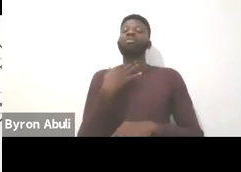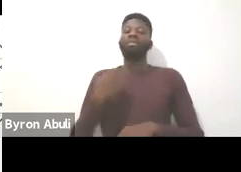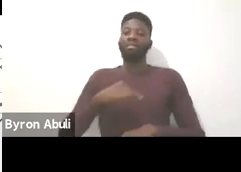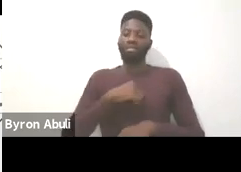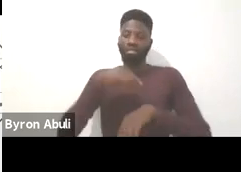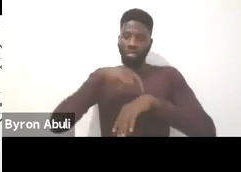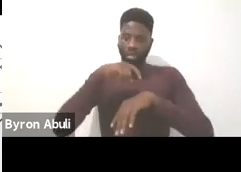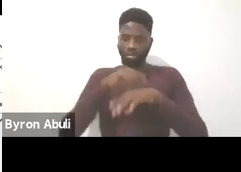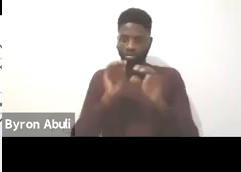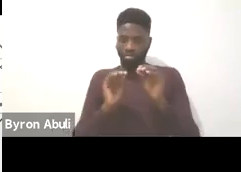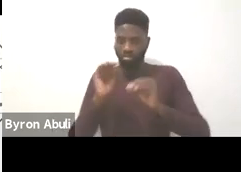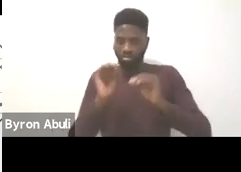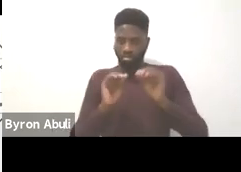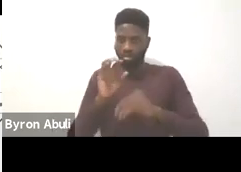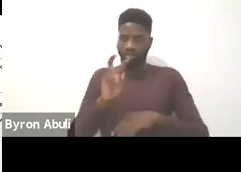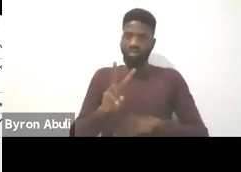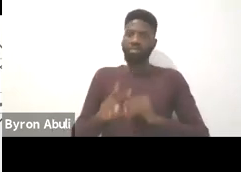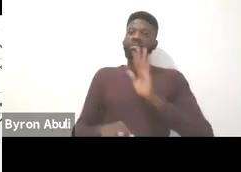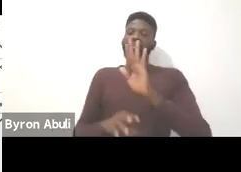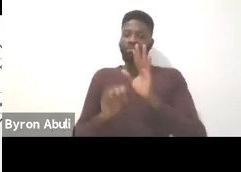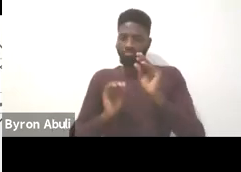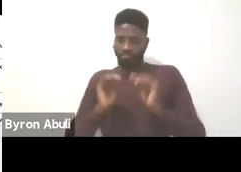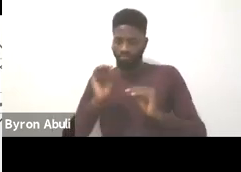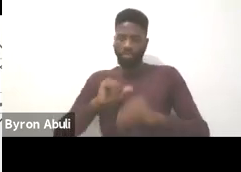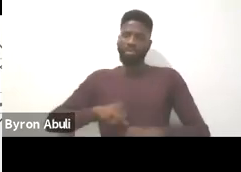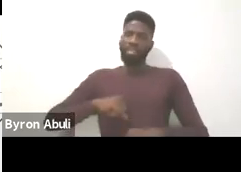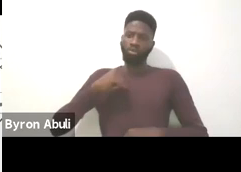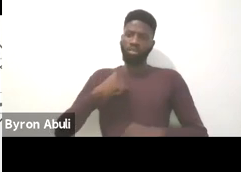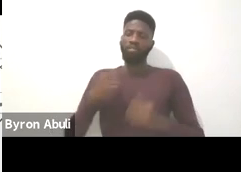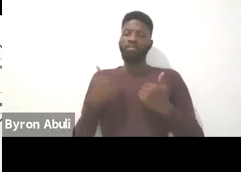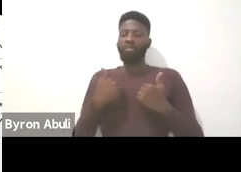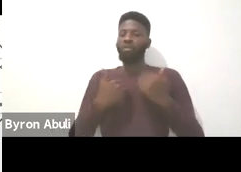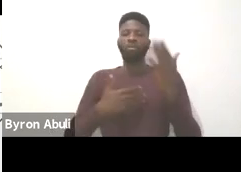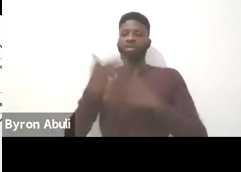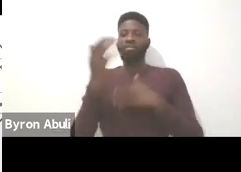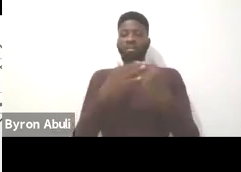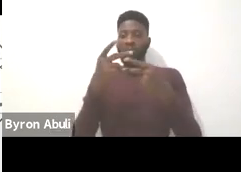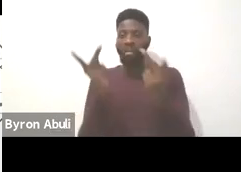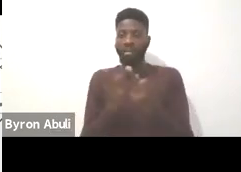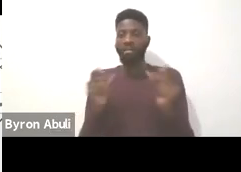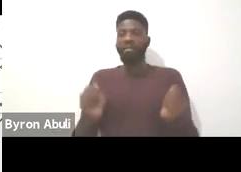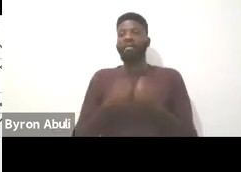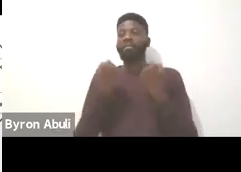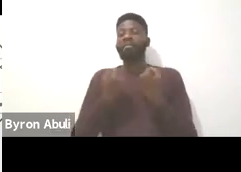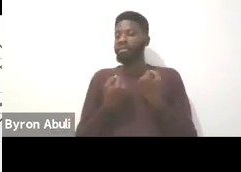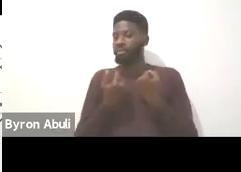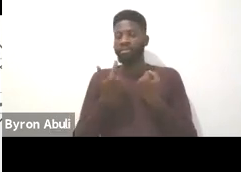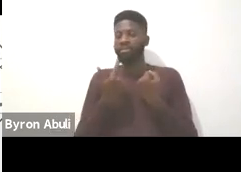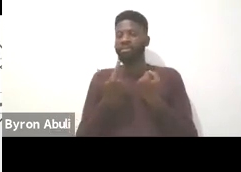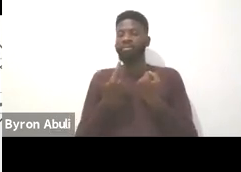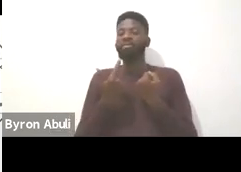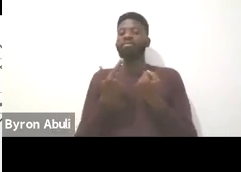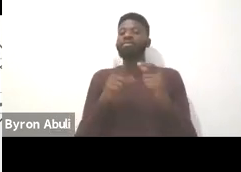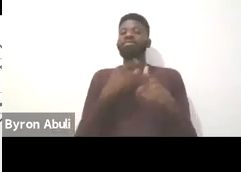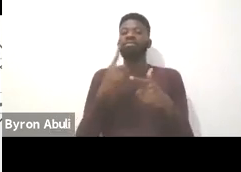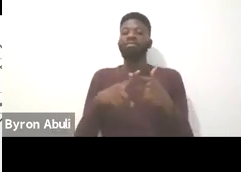CV. When you do your CV, you do it with pride so that whichever place it lands, whichever hands it lands on, then